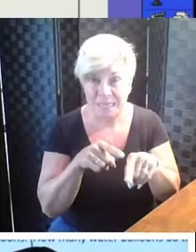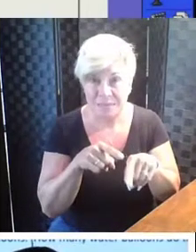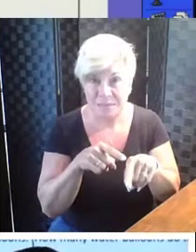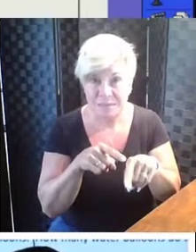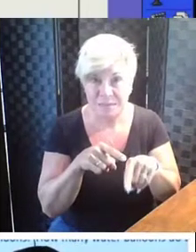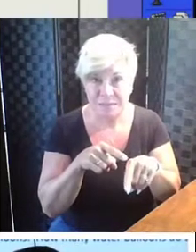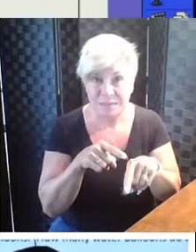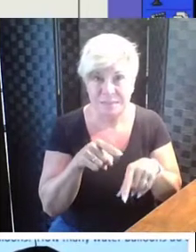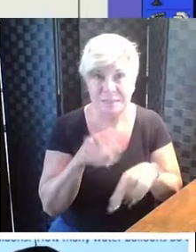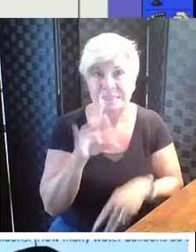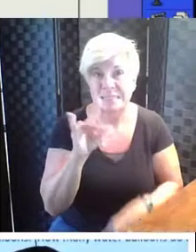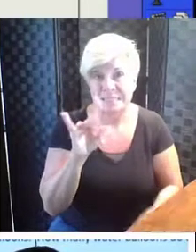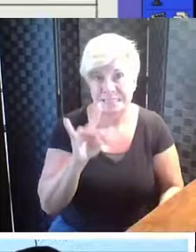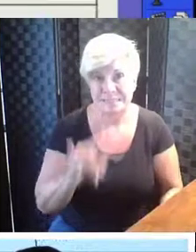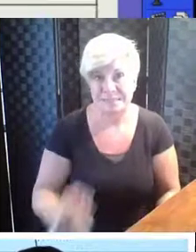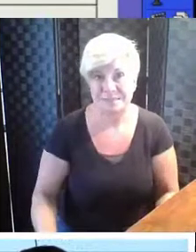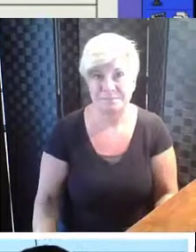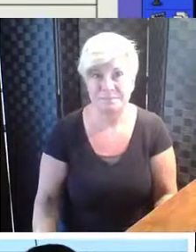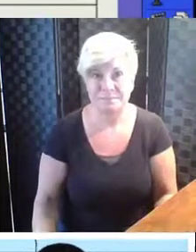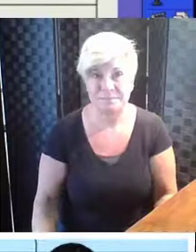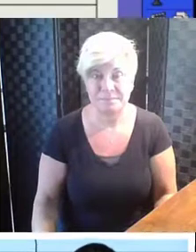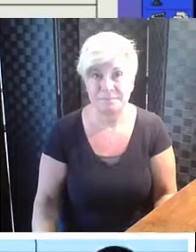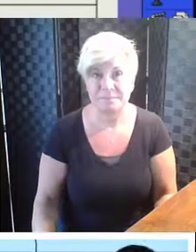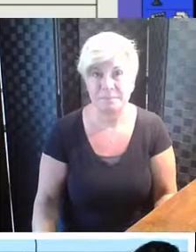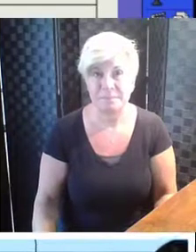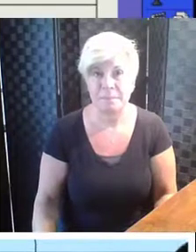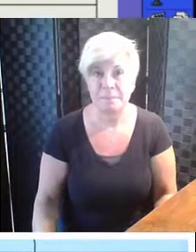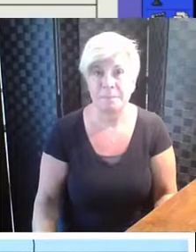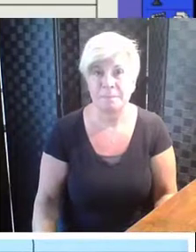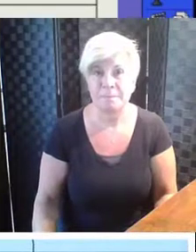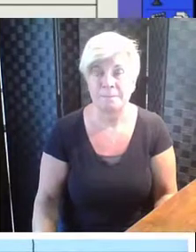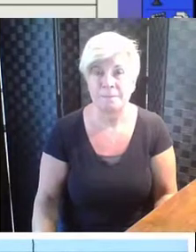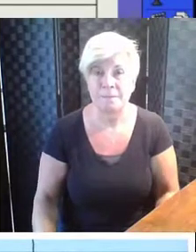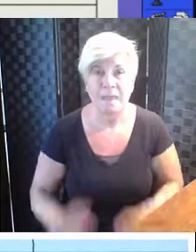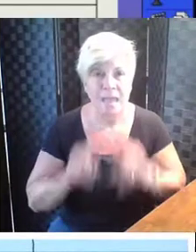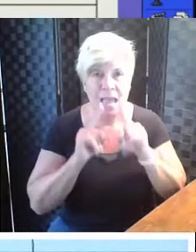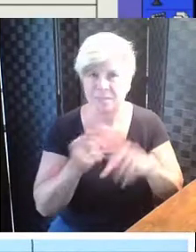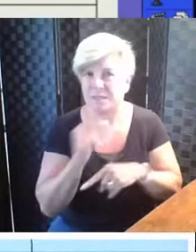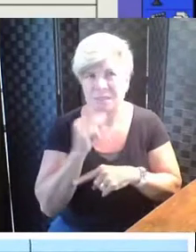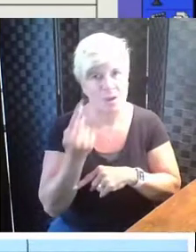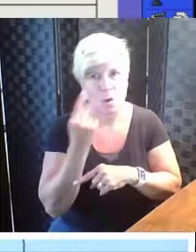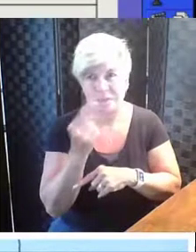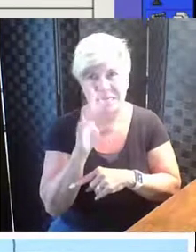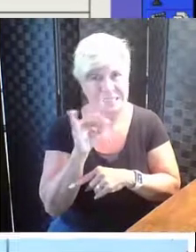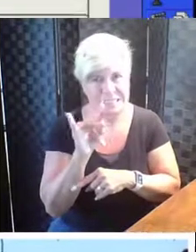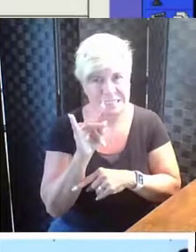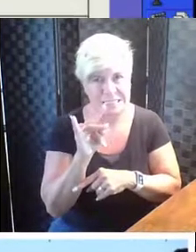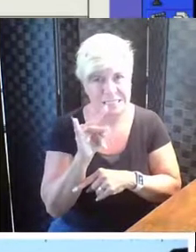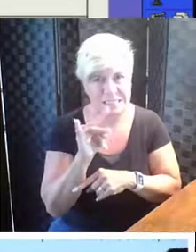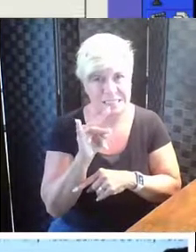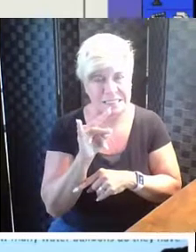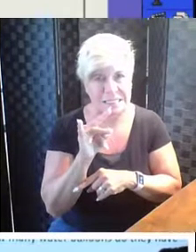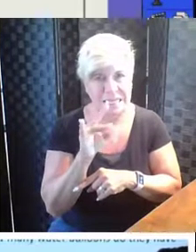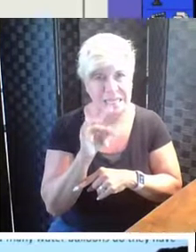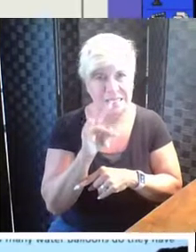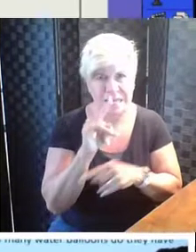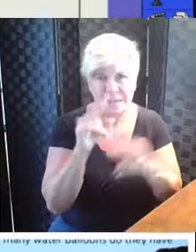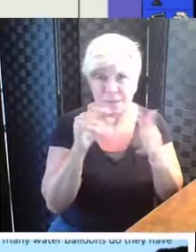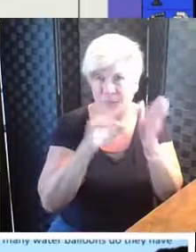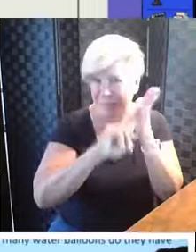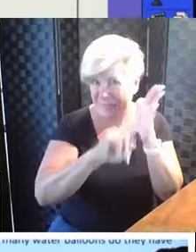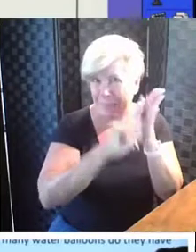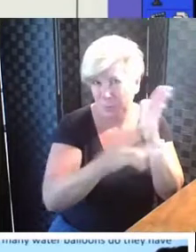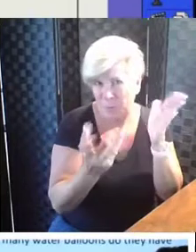is 18. Now, my answer is not just 18 because we need to have a